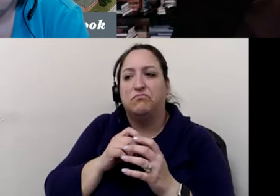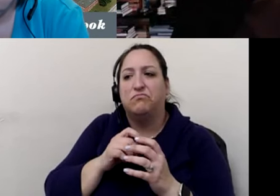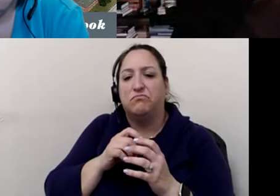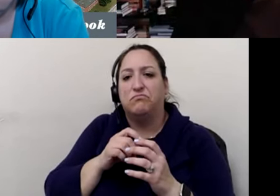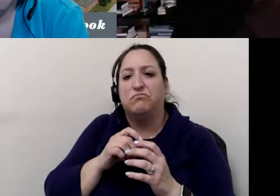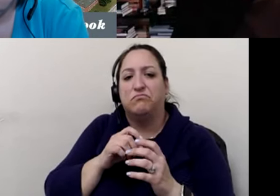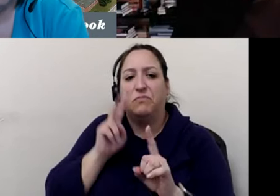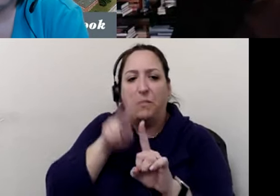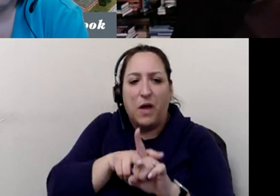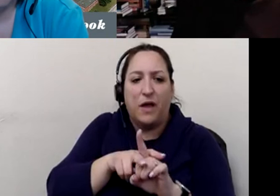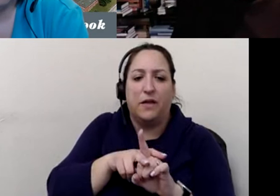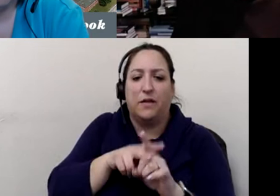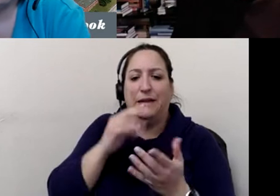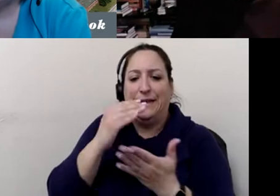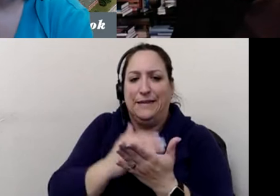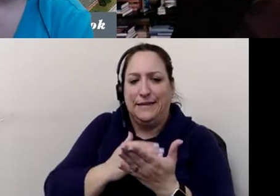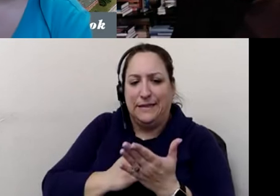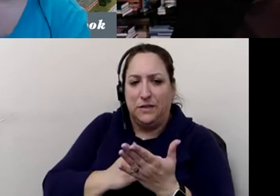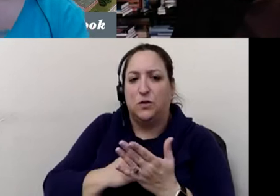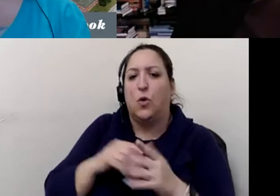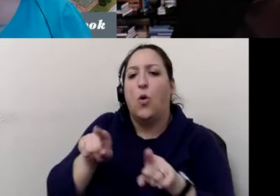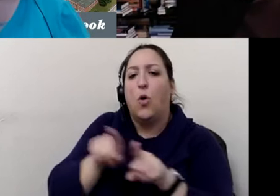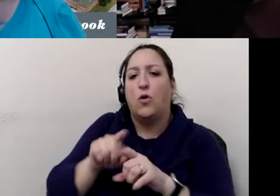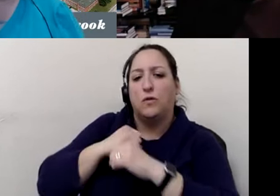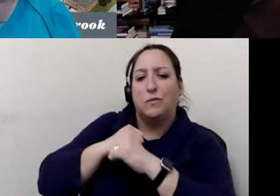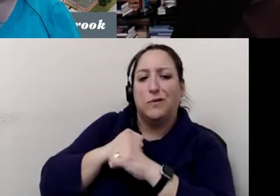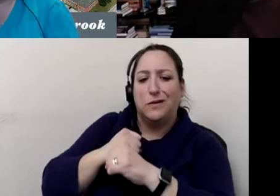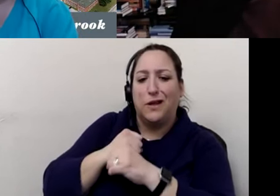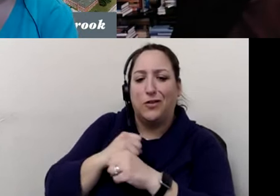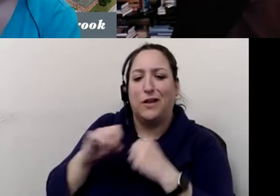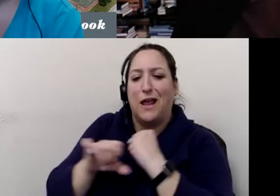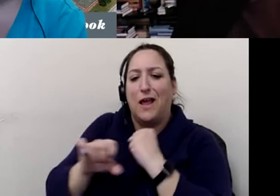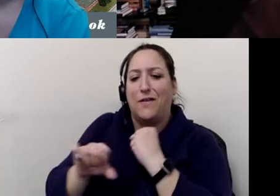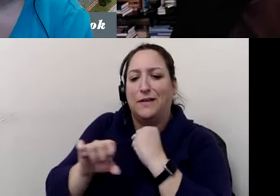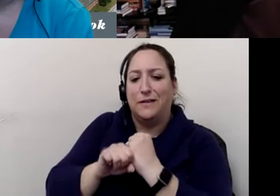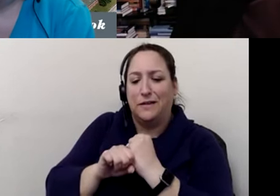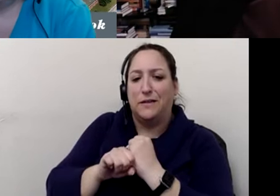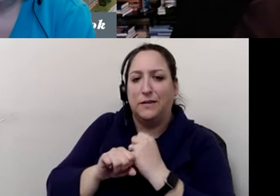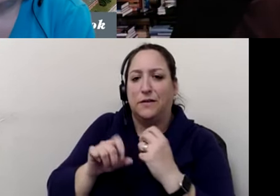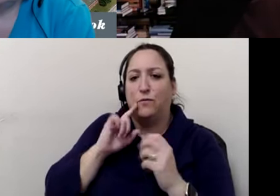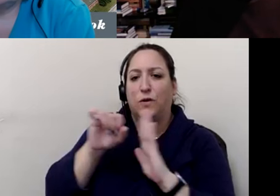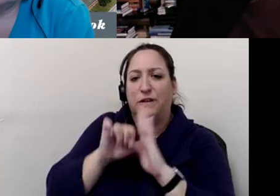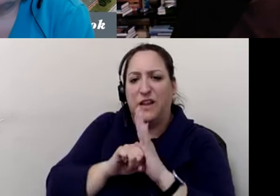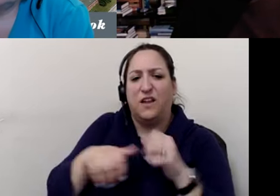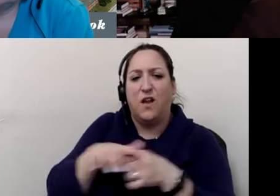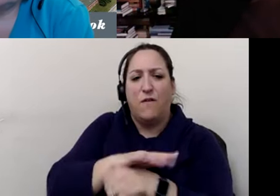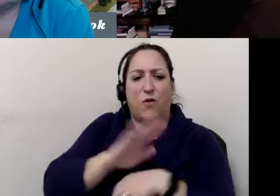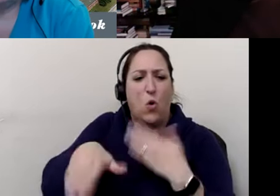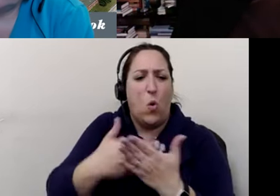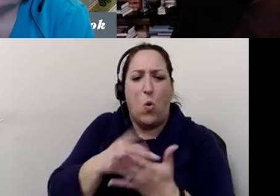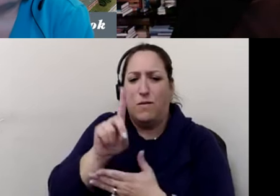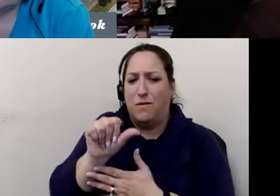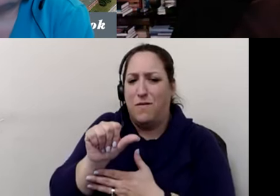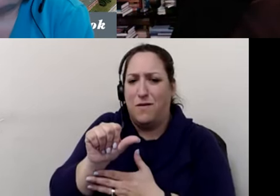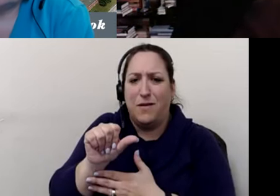various listservs. We also have a protection advocacy entity in the state that covers every disability. So we've